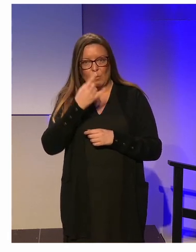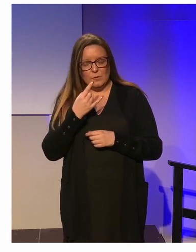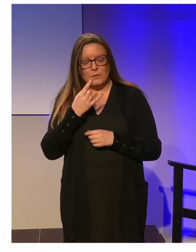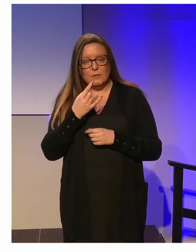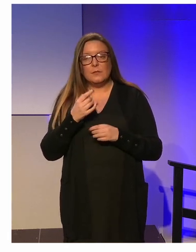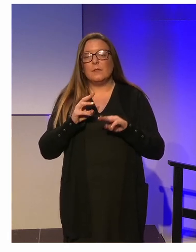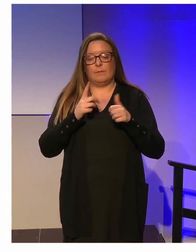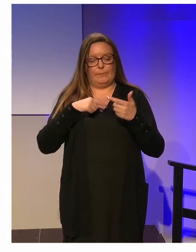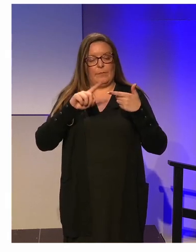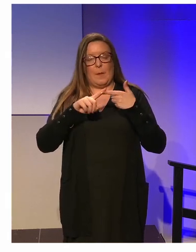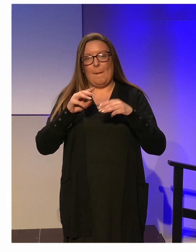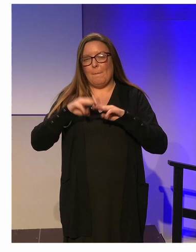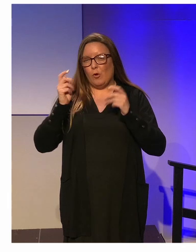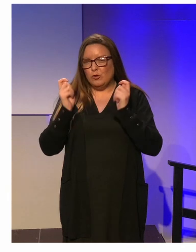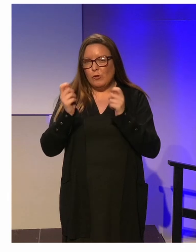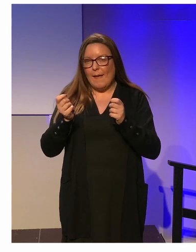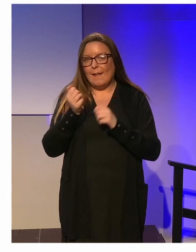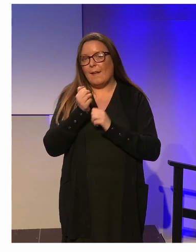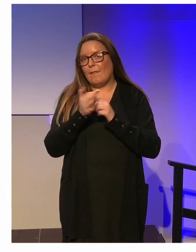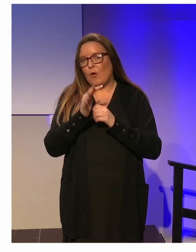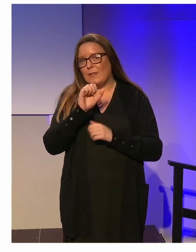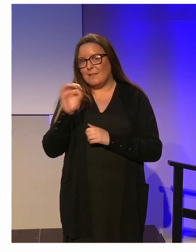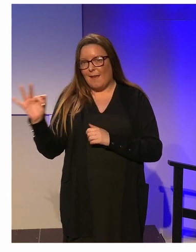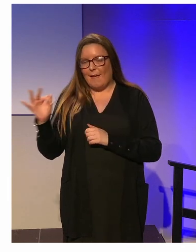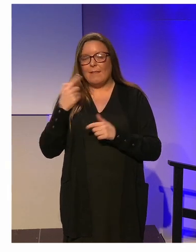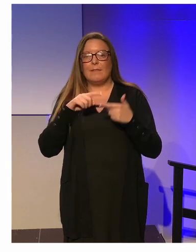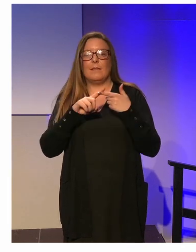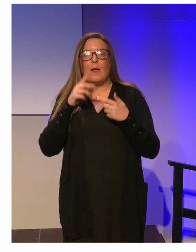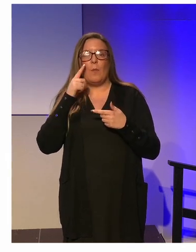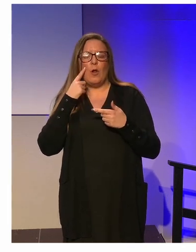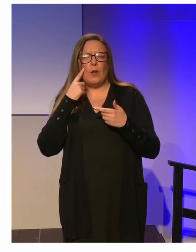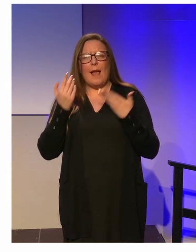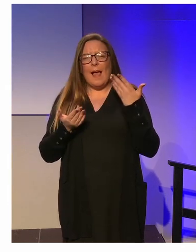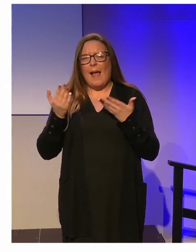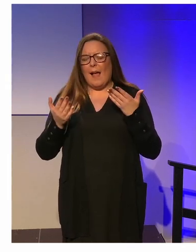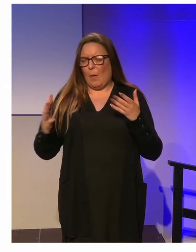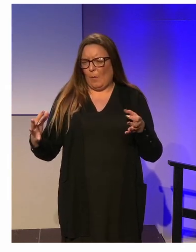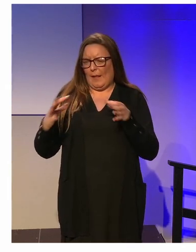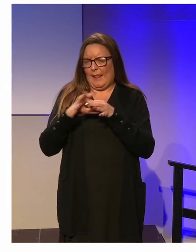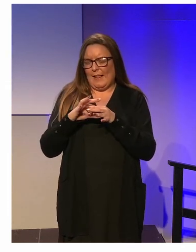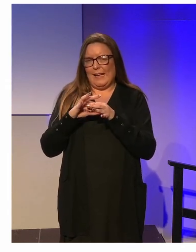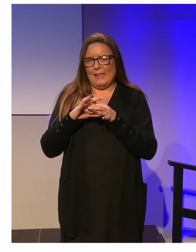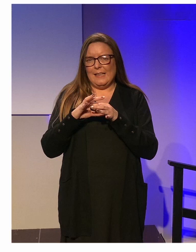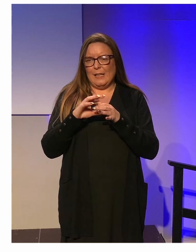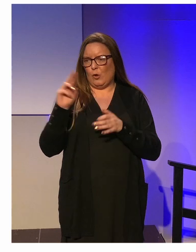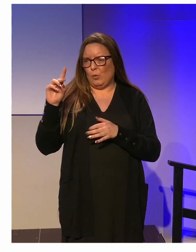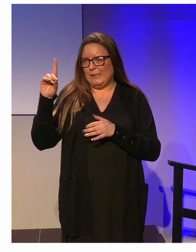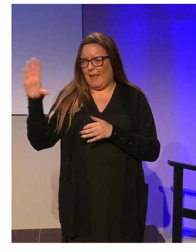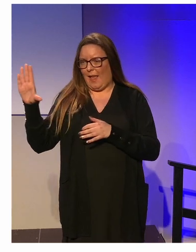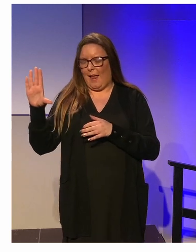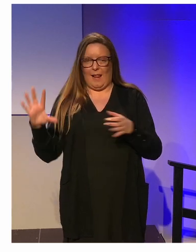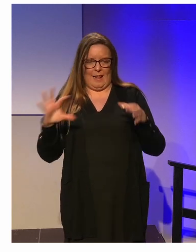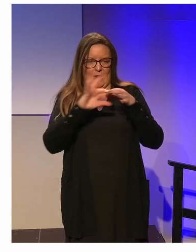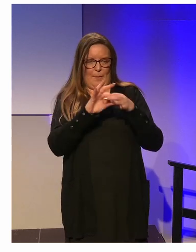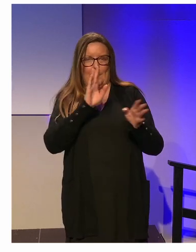more training with new staff. We're looking at how we interlink UDL with behaviour. So we're doing a lot of